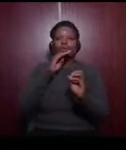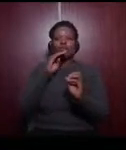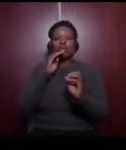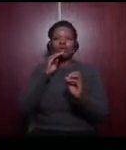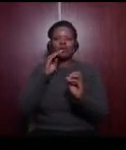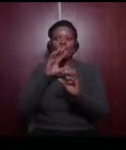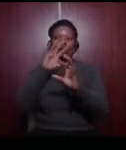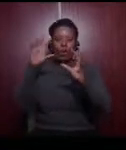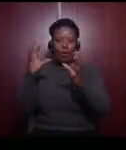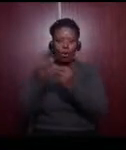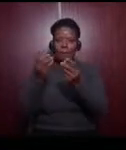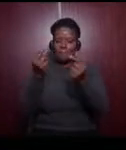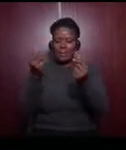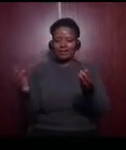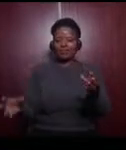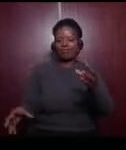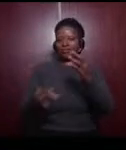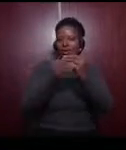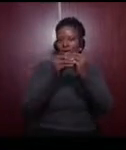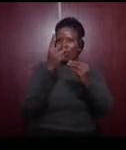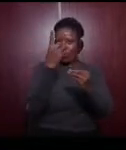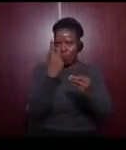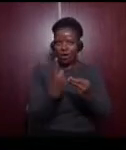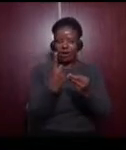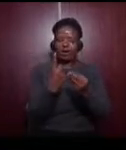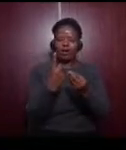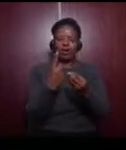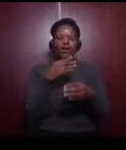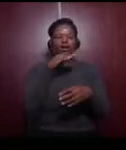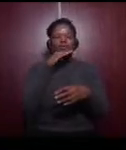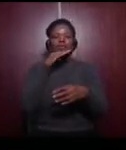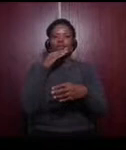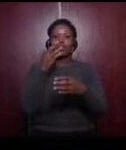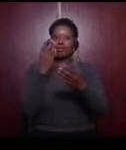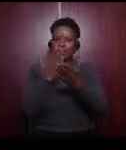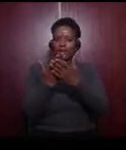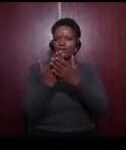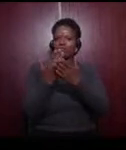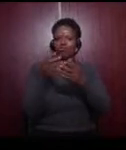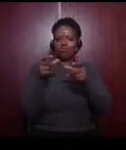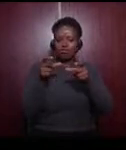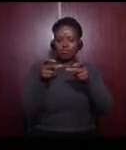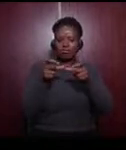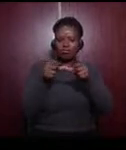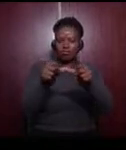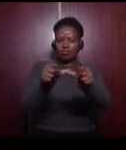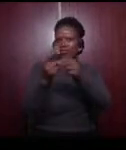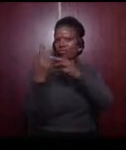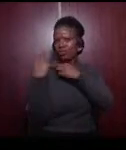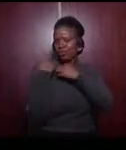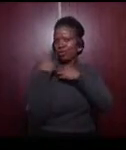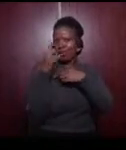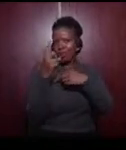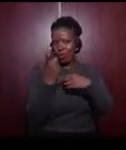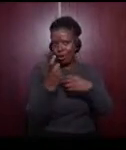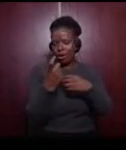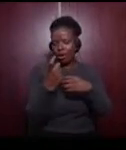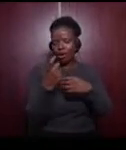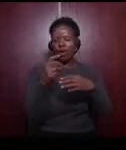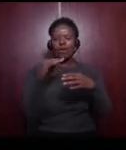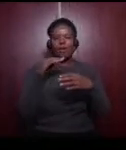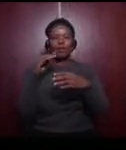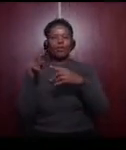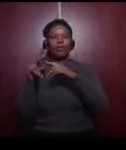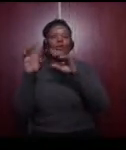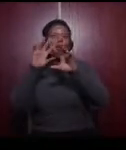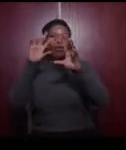proper responsibility. And then and another question. Does it all the fund itself, are you